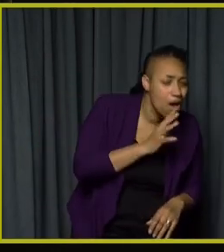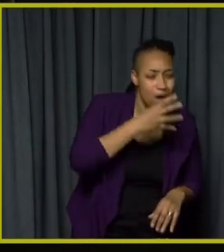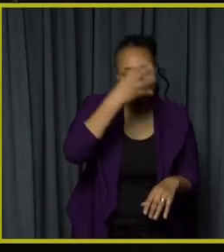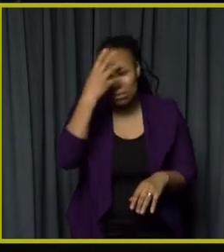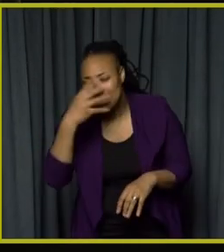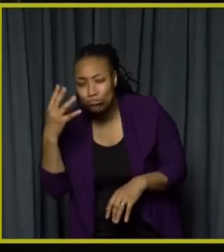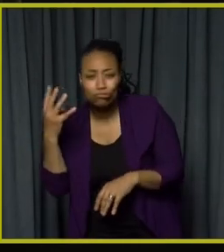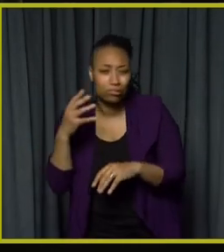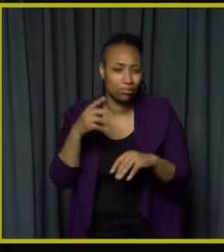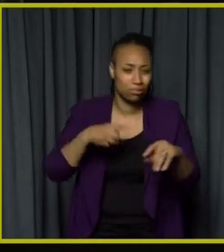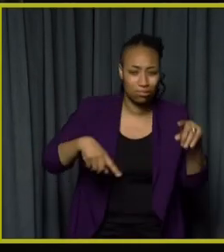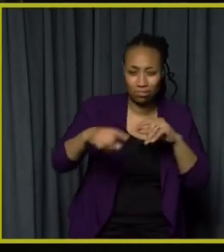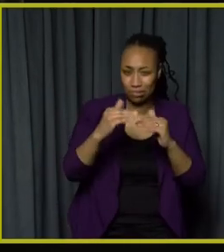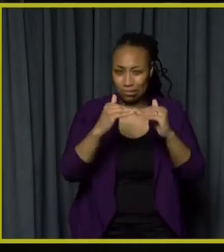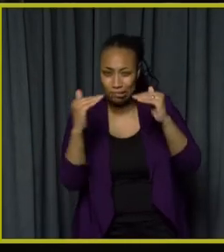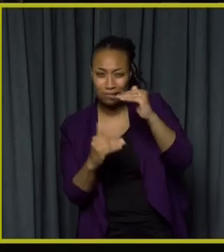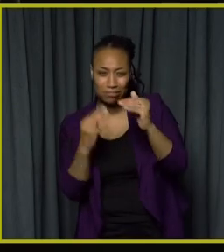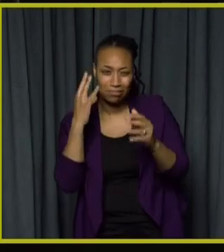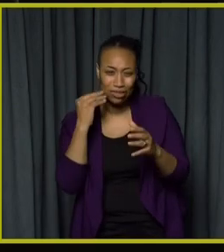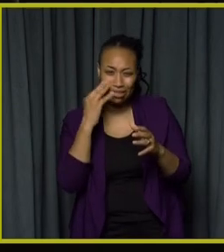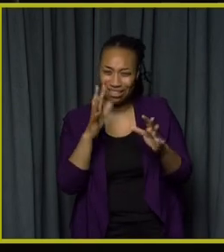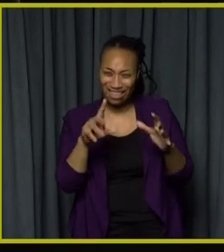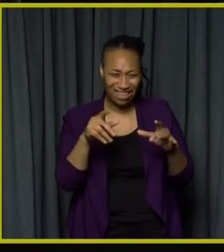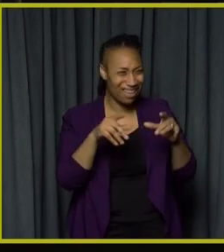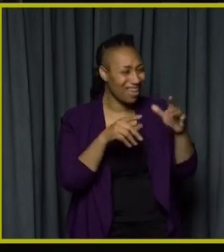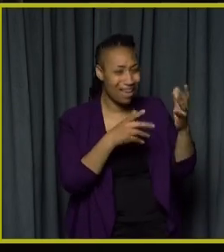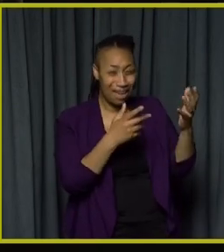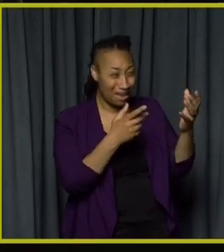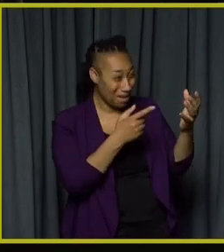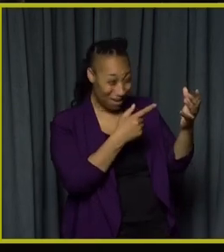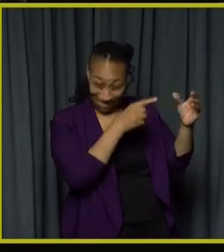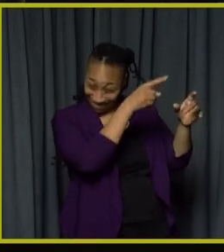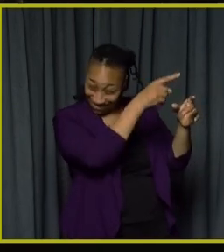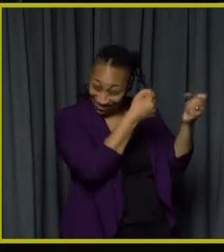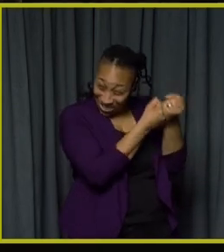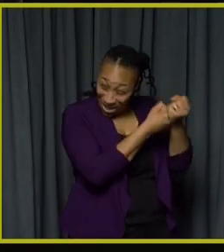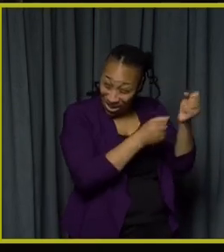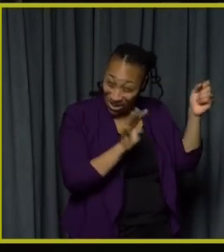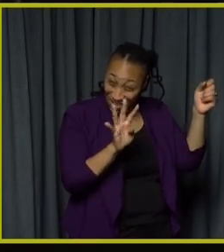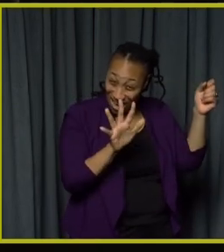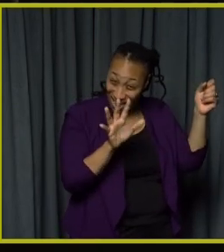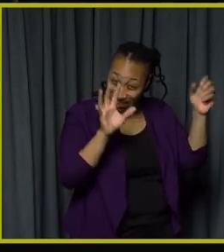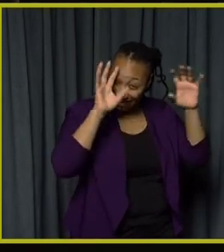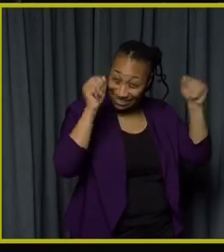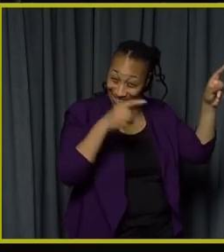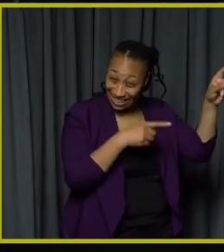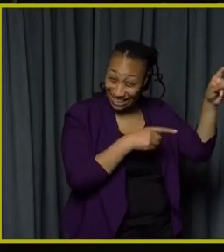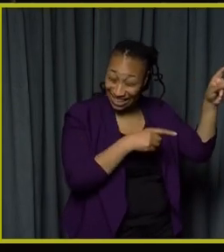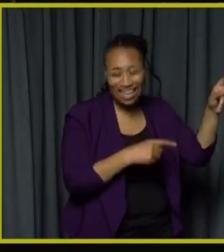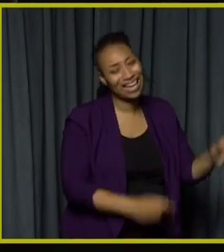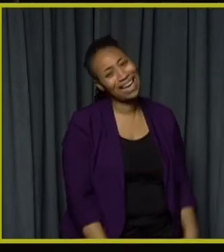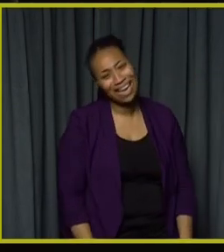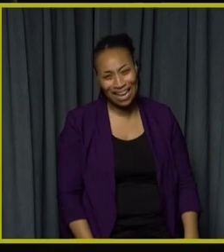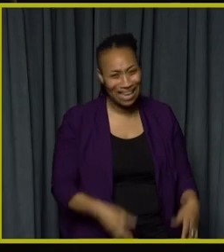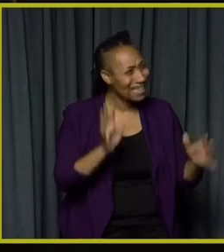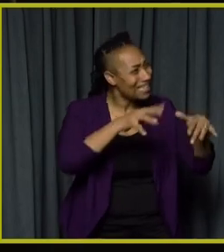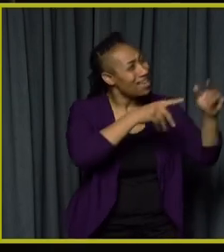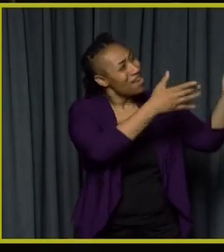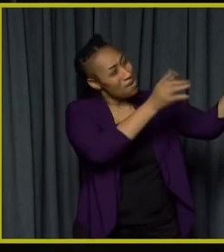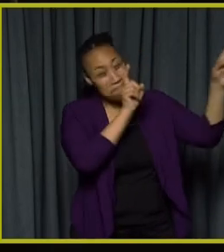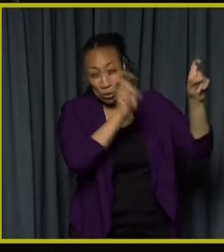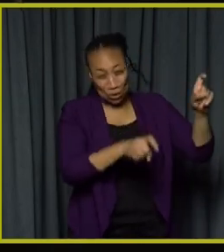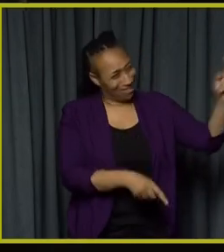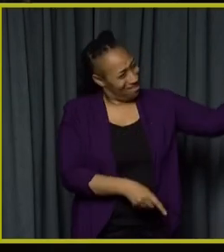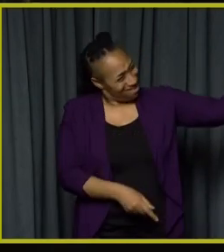current administration. Many of them did not vote because nobody comes and visits them and talks to them and listens to them and hears their stories